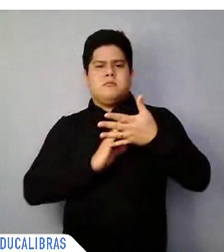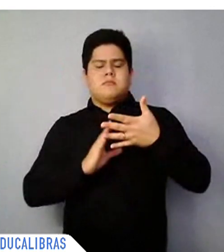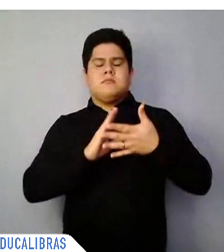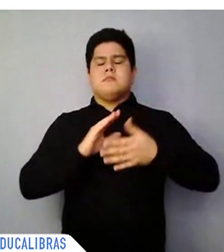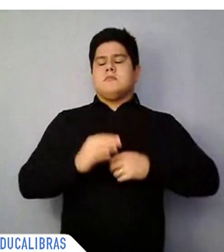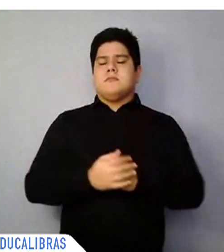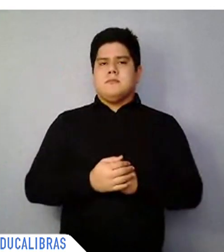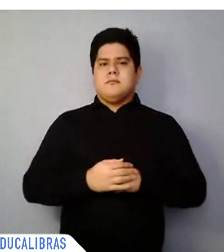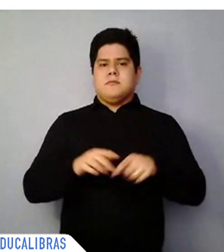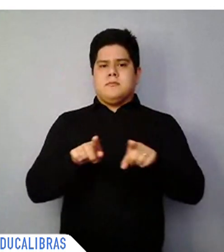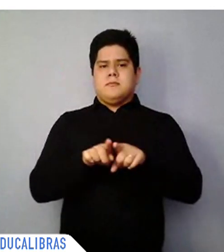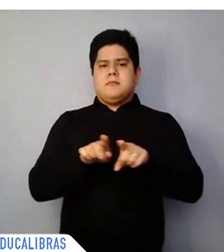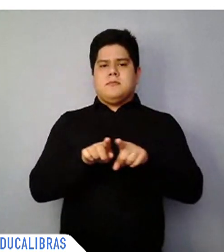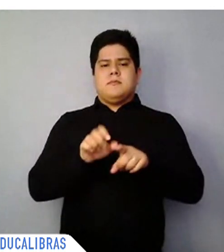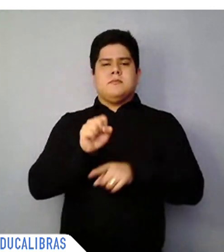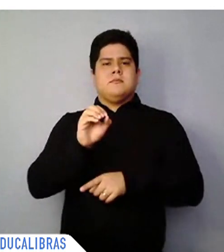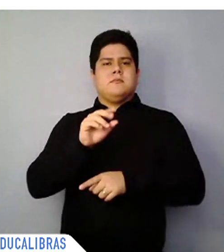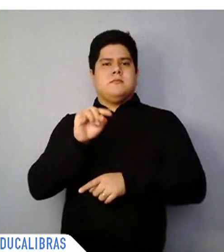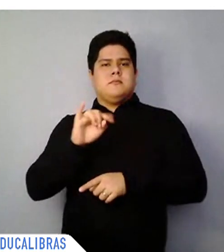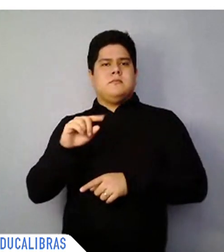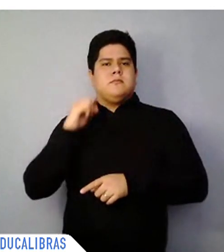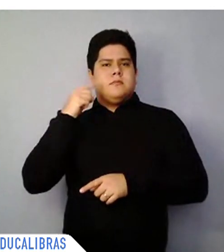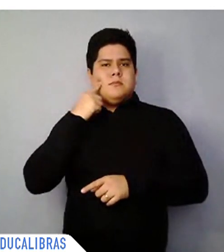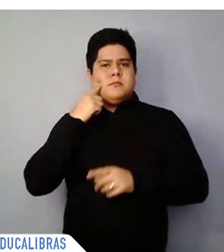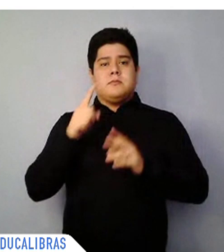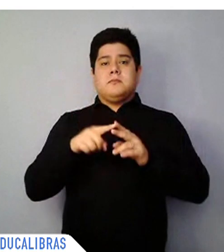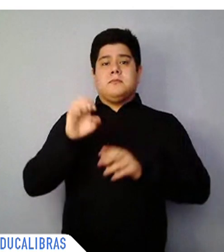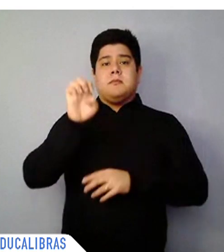of our team, we thank our partners,